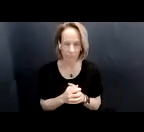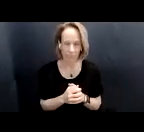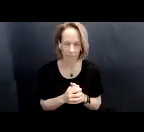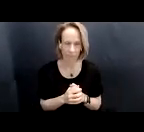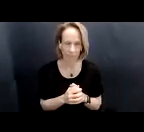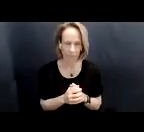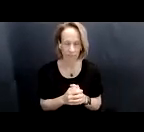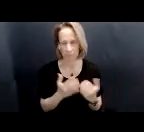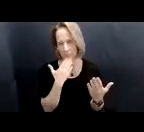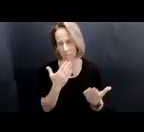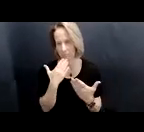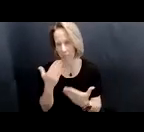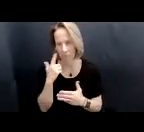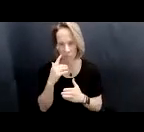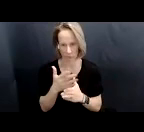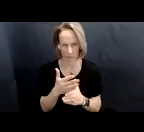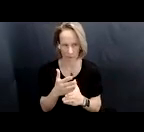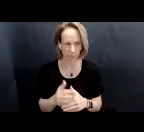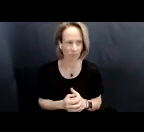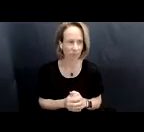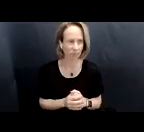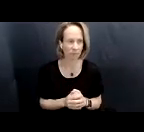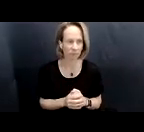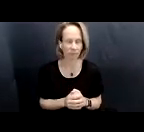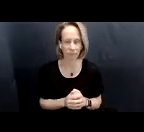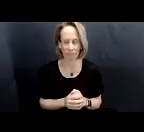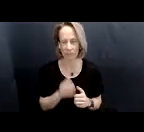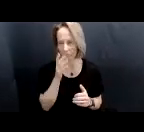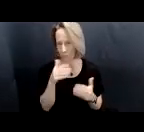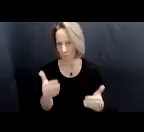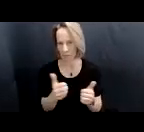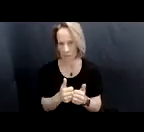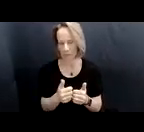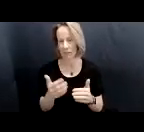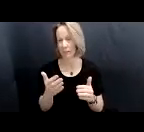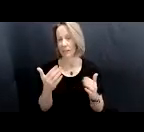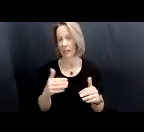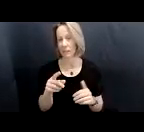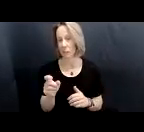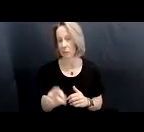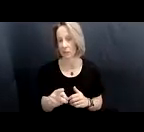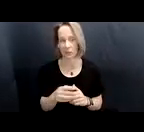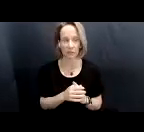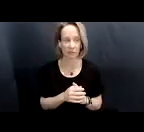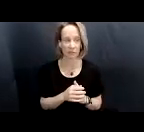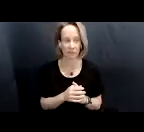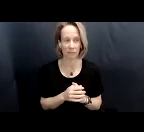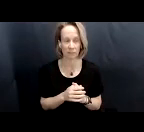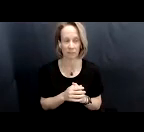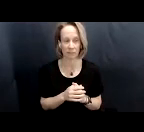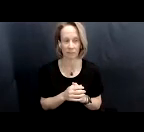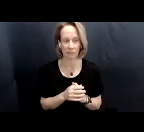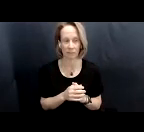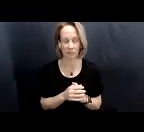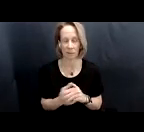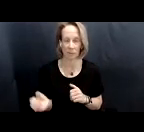Thank you all for sharing. So I'm going to move on to our next question, kind of transitioning us back to this role of the advocate.